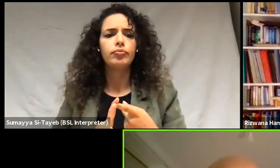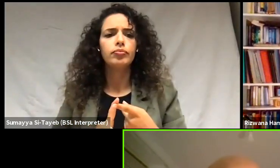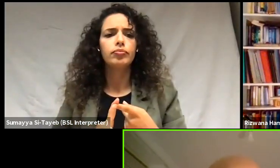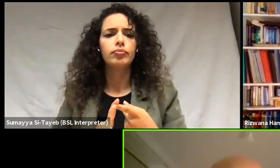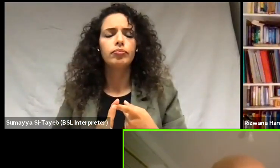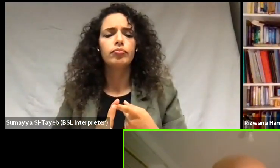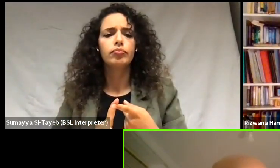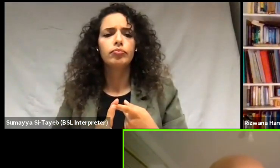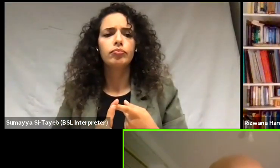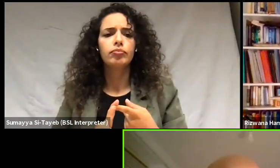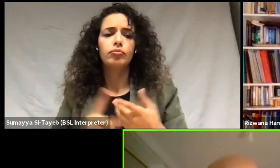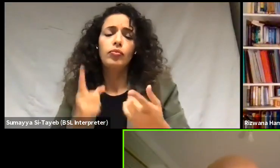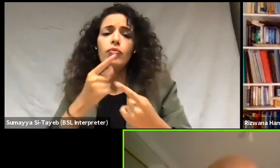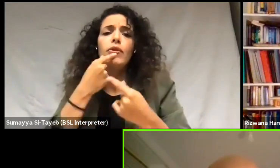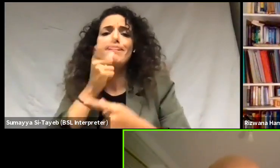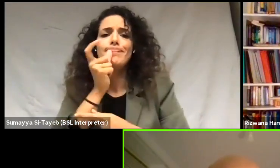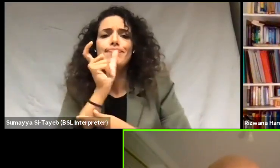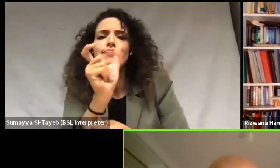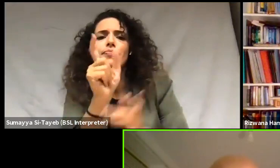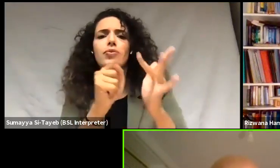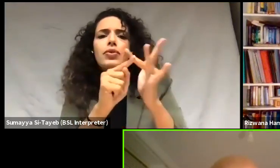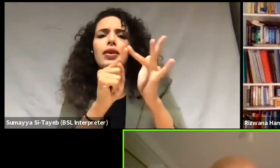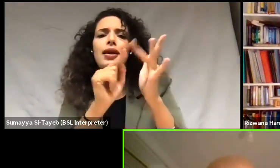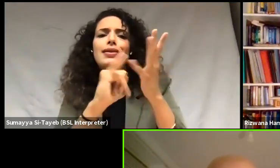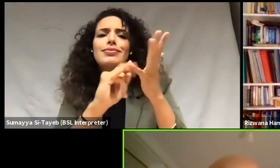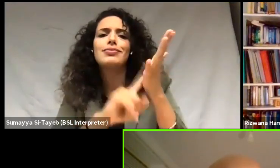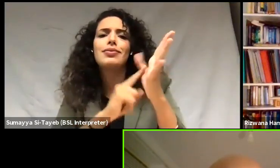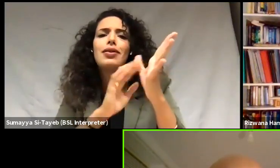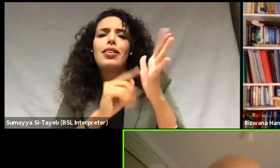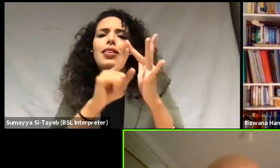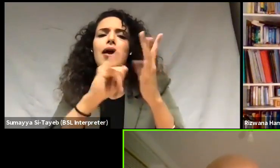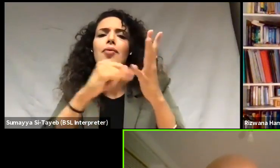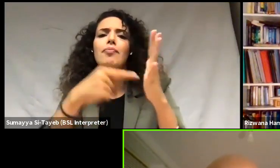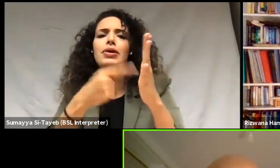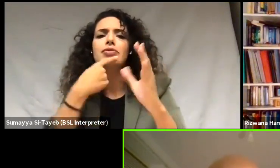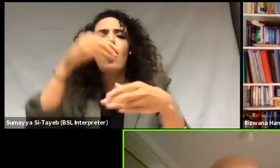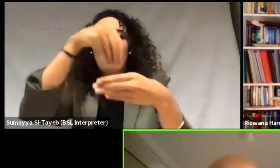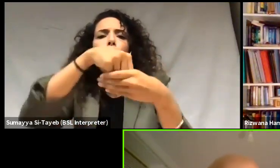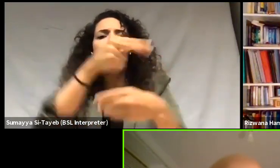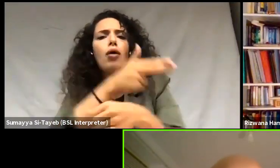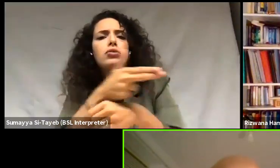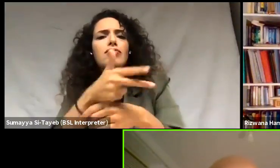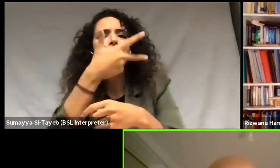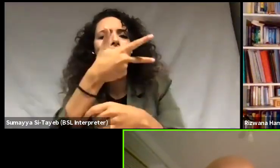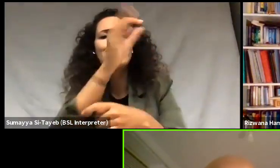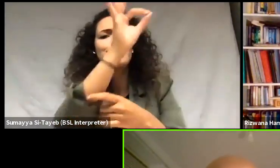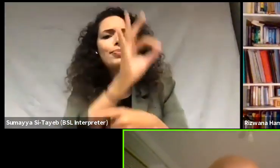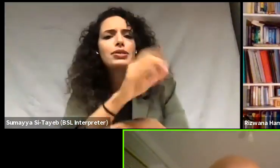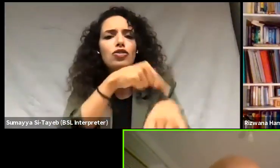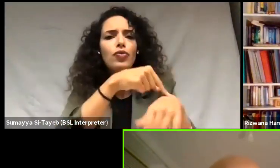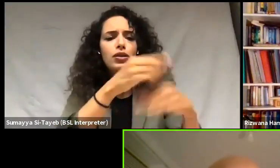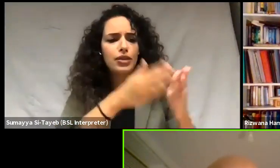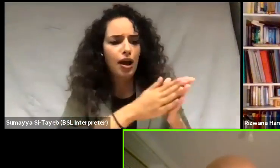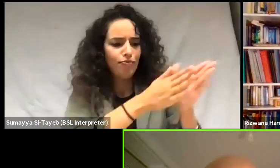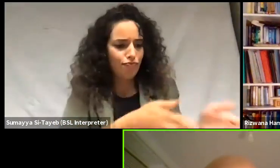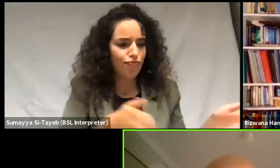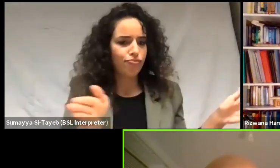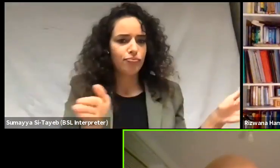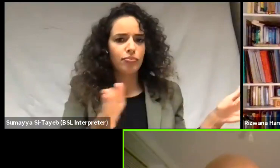what they termed as Islamists, were called terrorists 80% of the time, whereas the far right, the figure was less